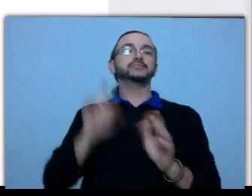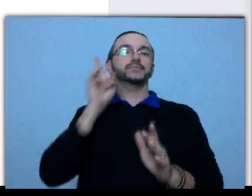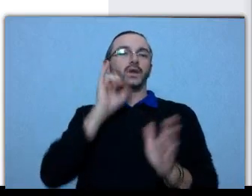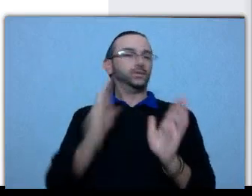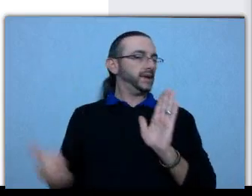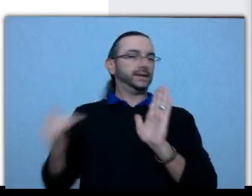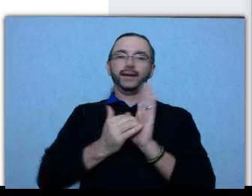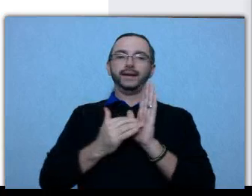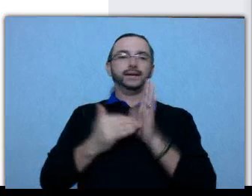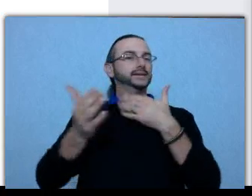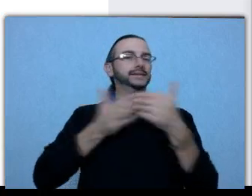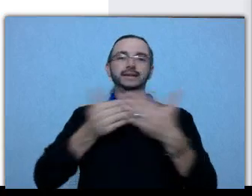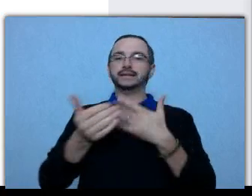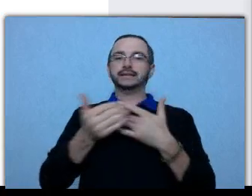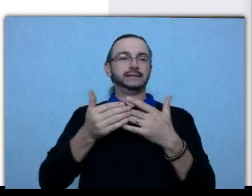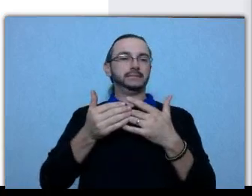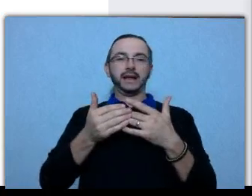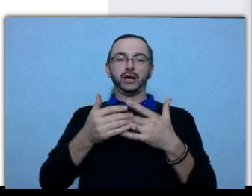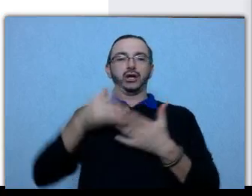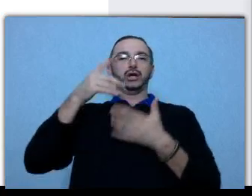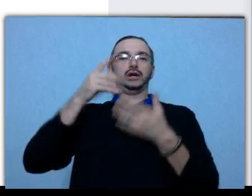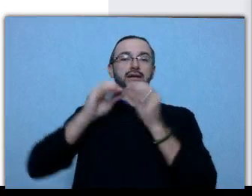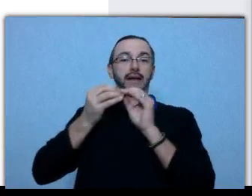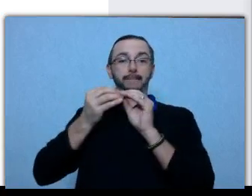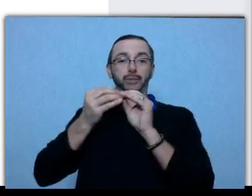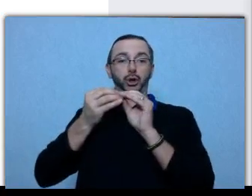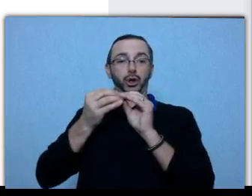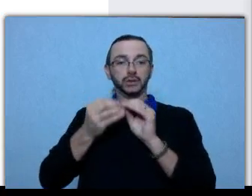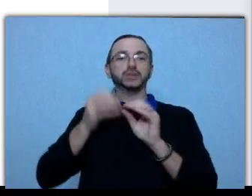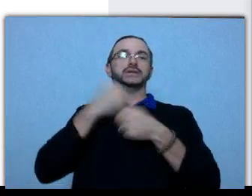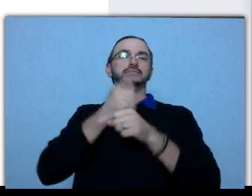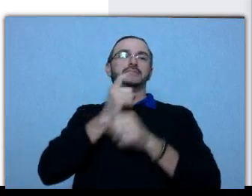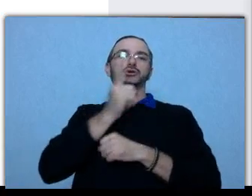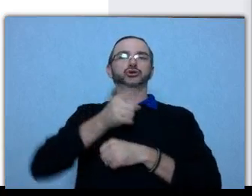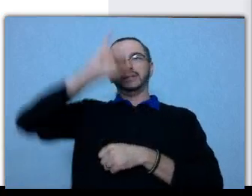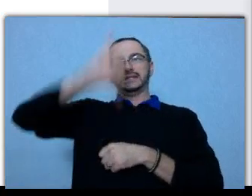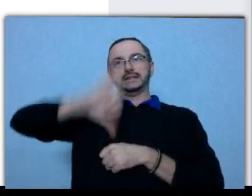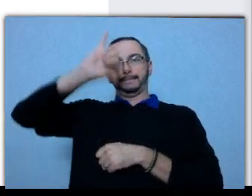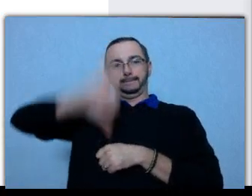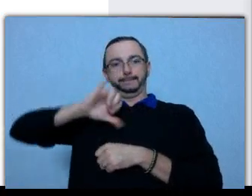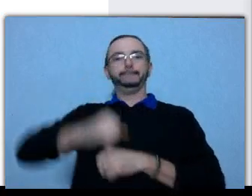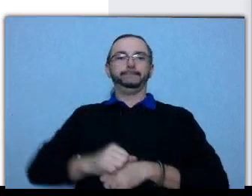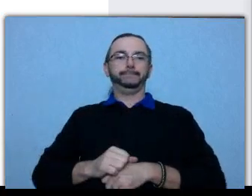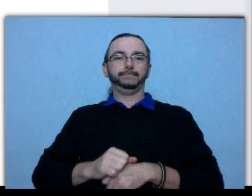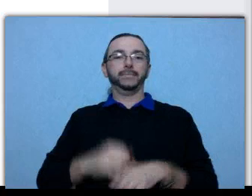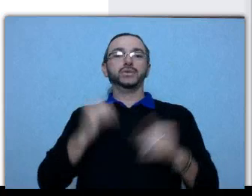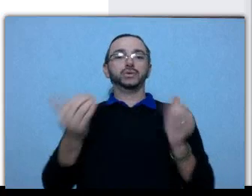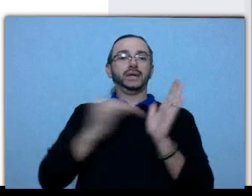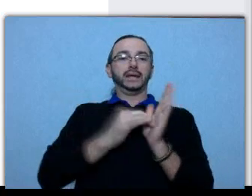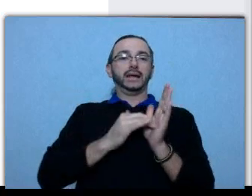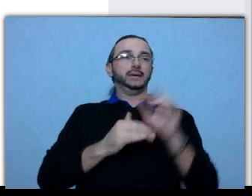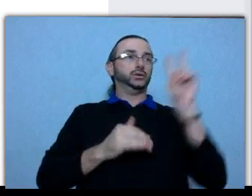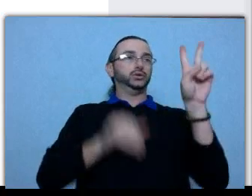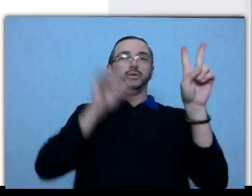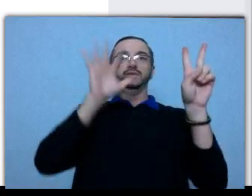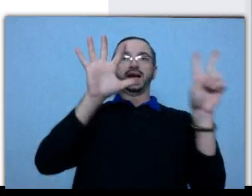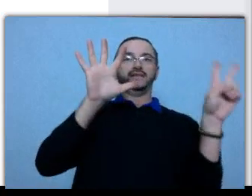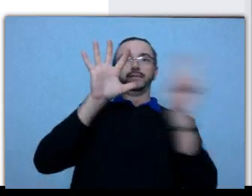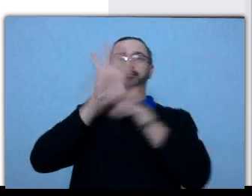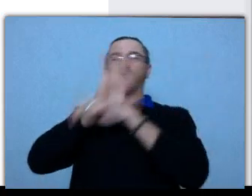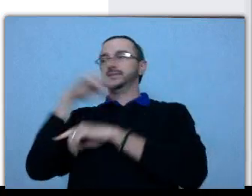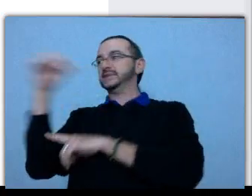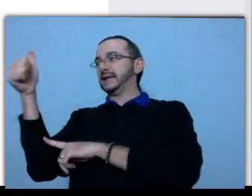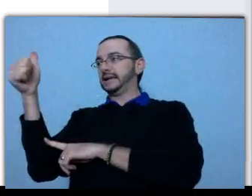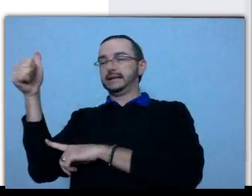it doesn't matter what number I use. I'm going to multiply across. 2 times 5 equals 10. And